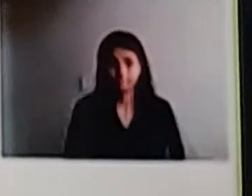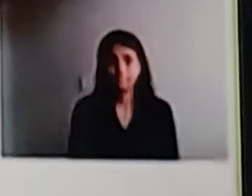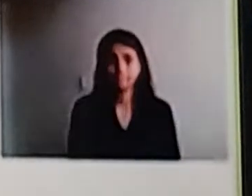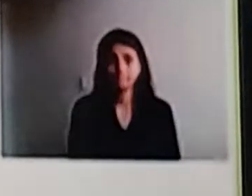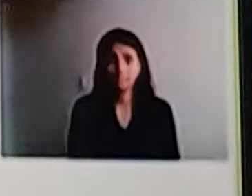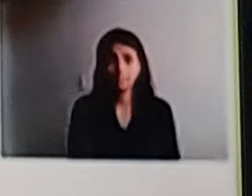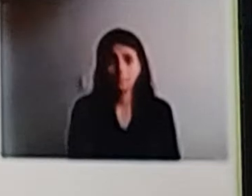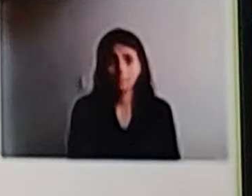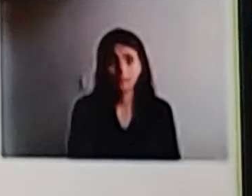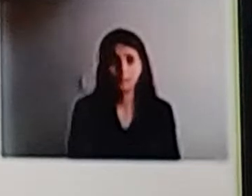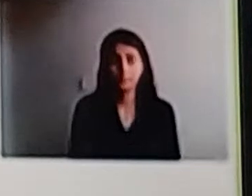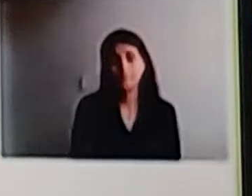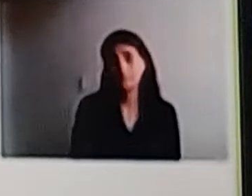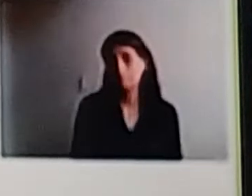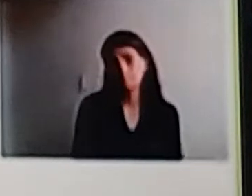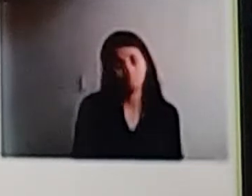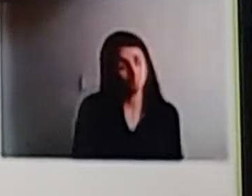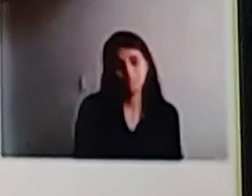video.